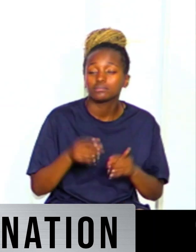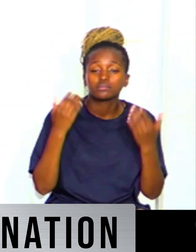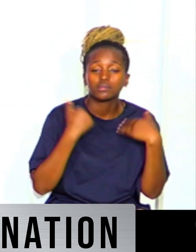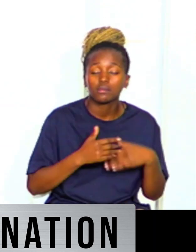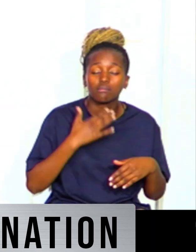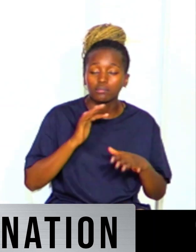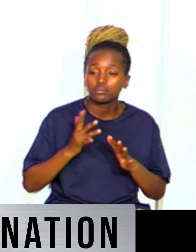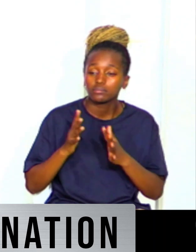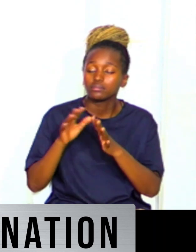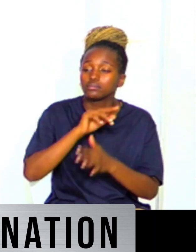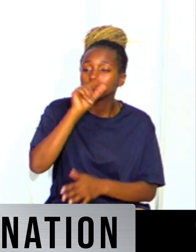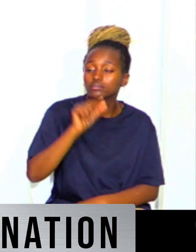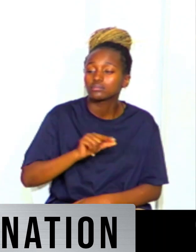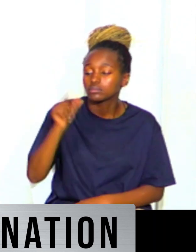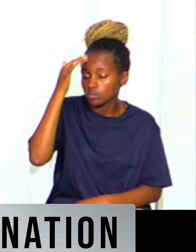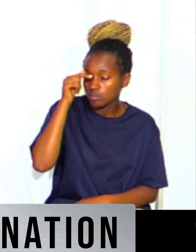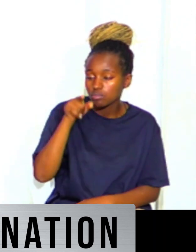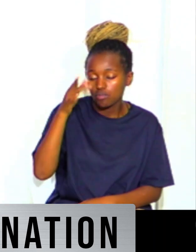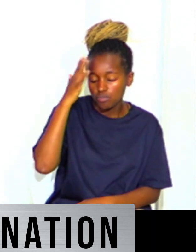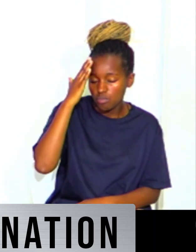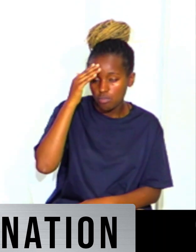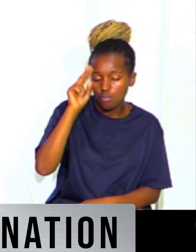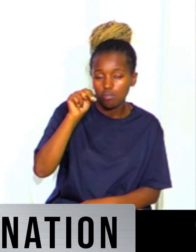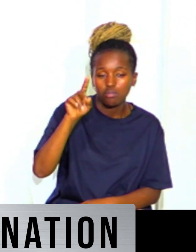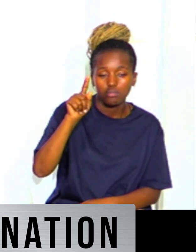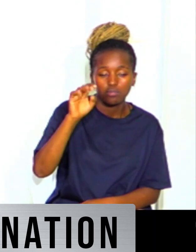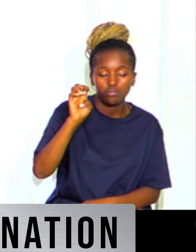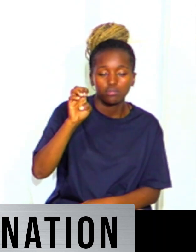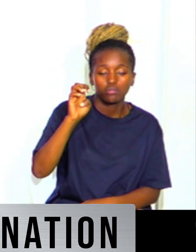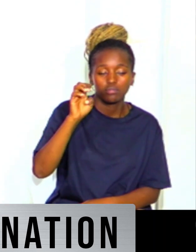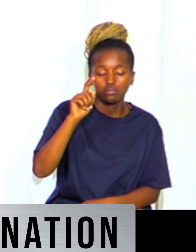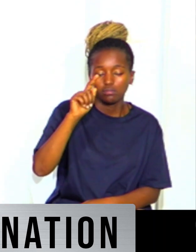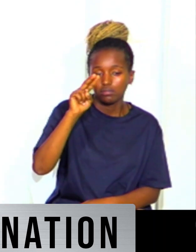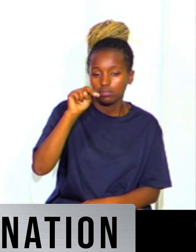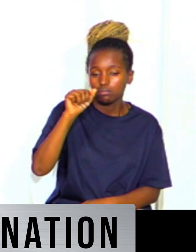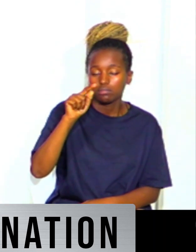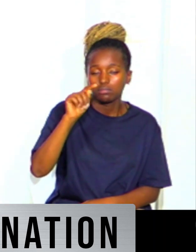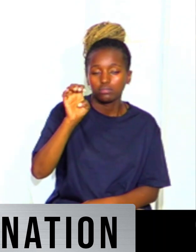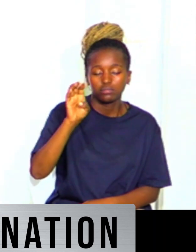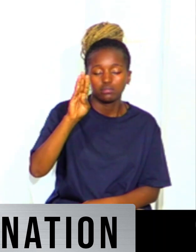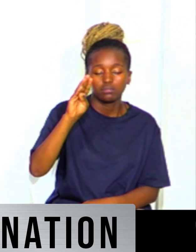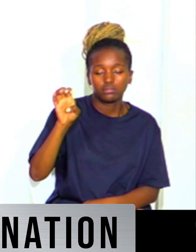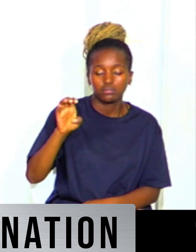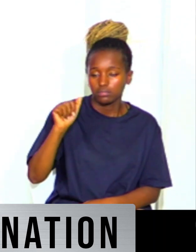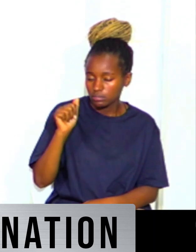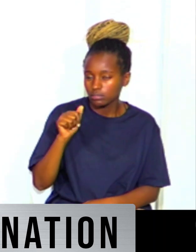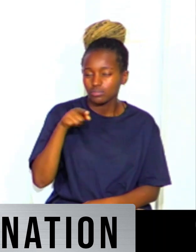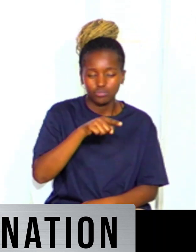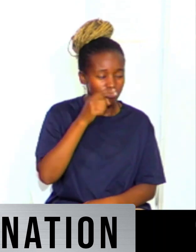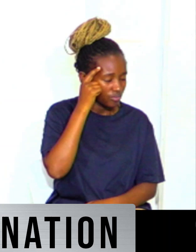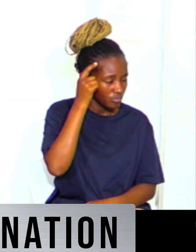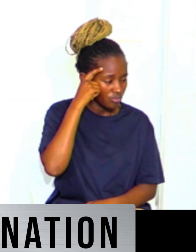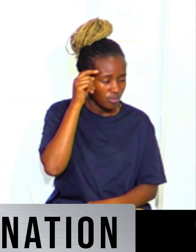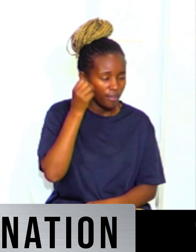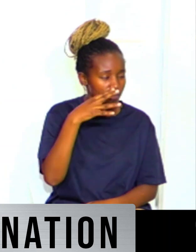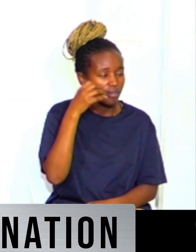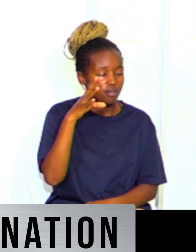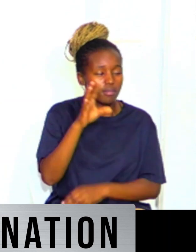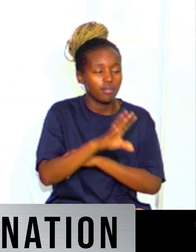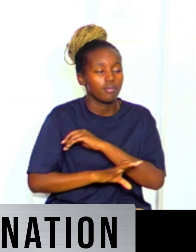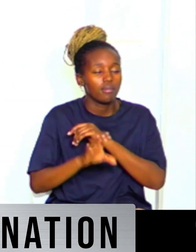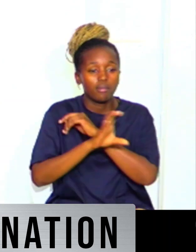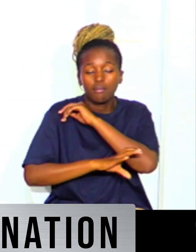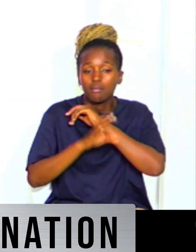least you know George Natembeya. Do you know the governors of these counties around the country? It's interesting. I've ambushed Gen Z. They don't